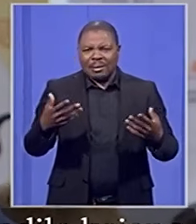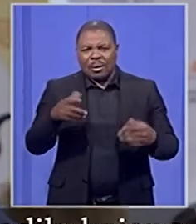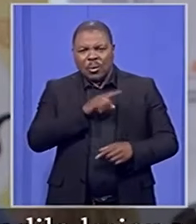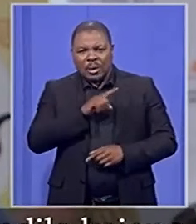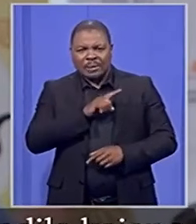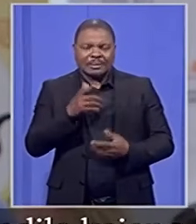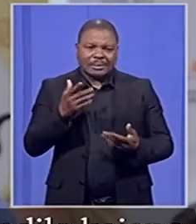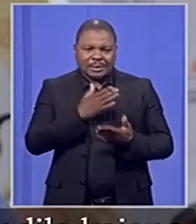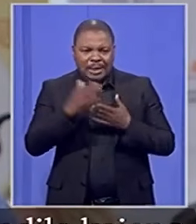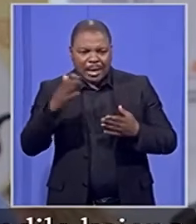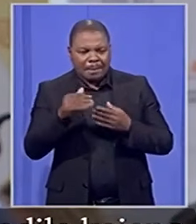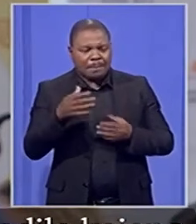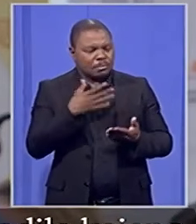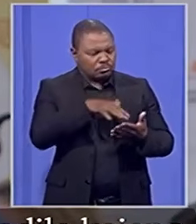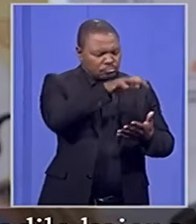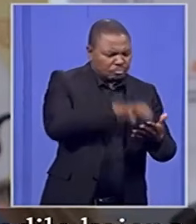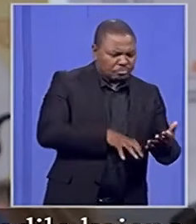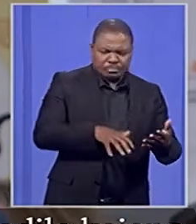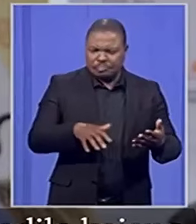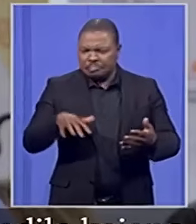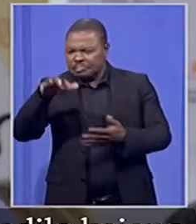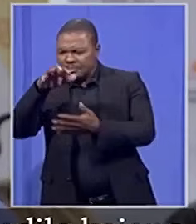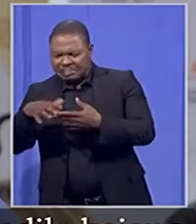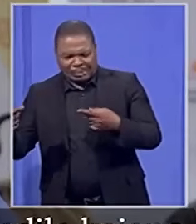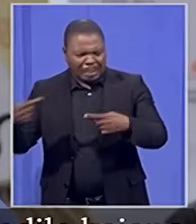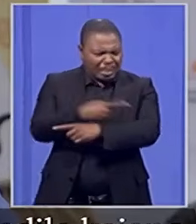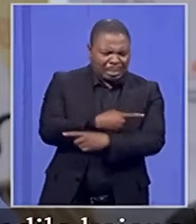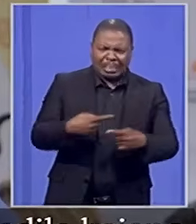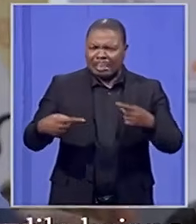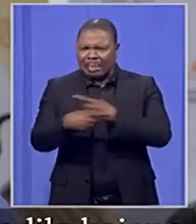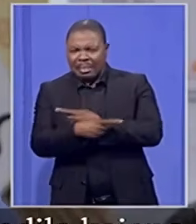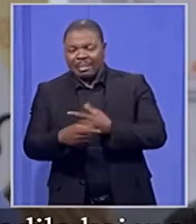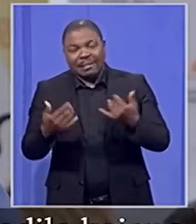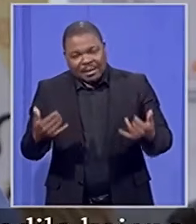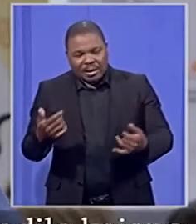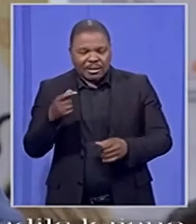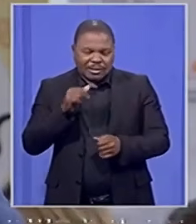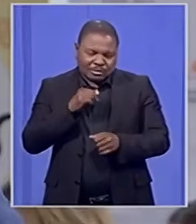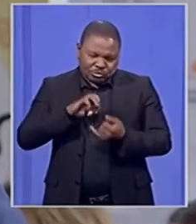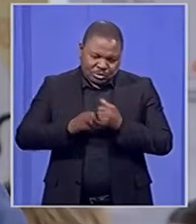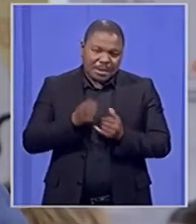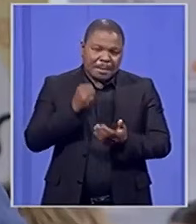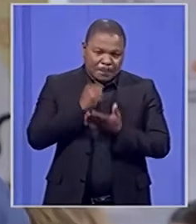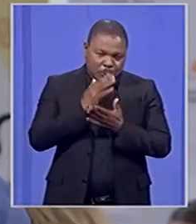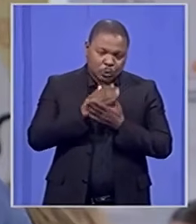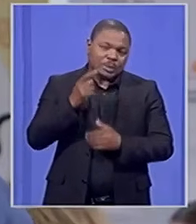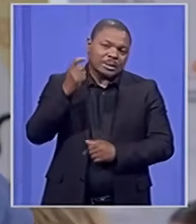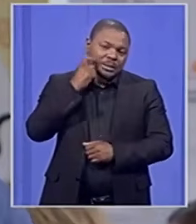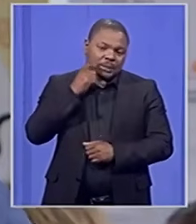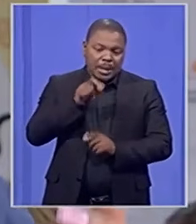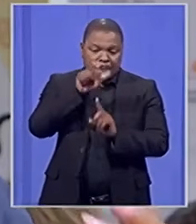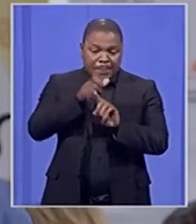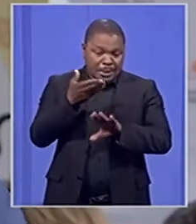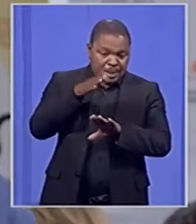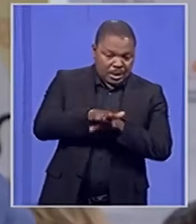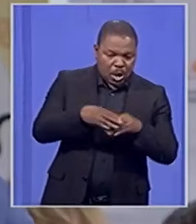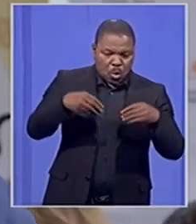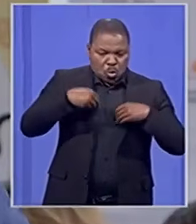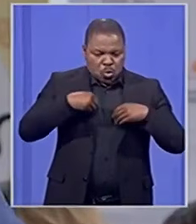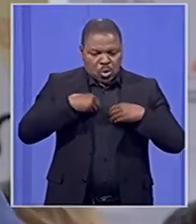counter affidavits against another. So it's those things. So we're making it easy so that the estates can be wrapped up in a